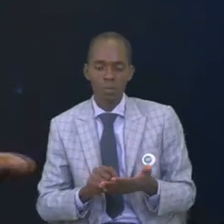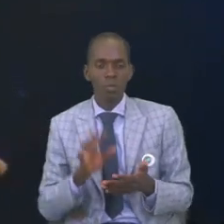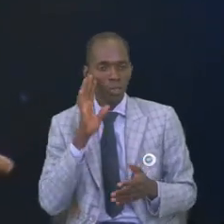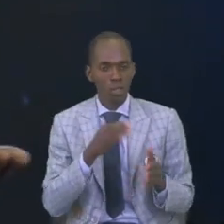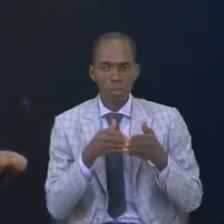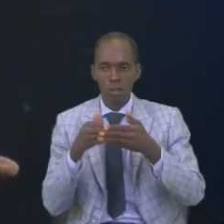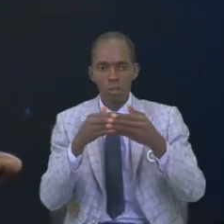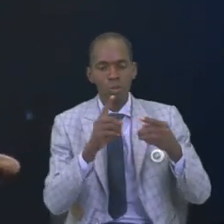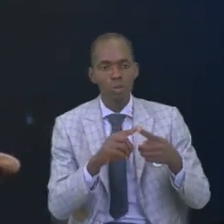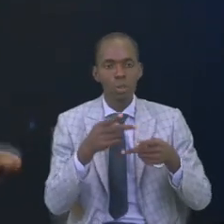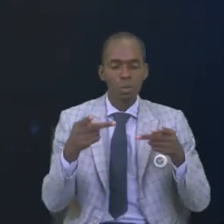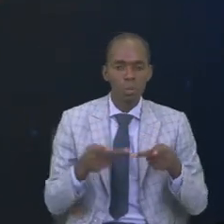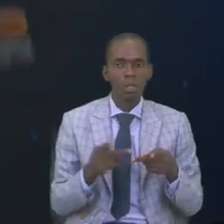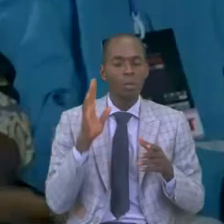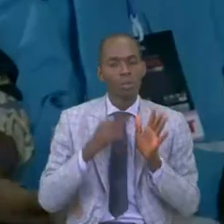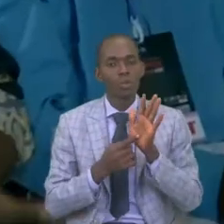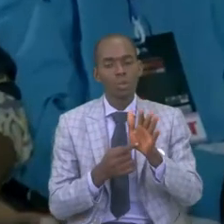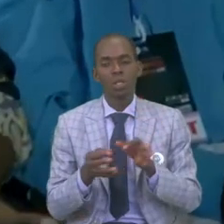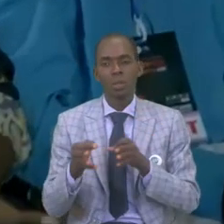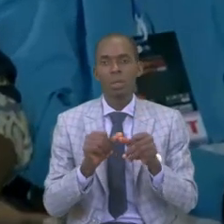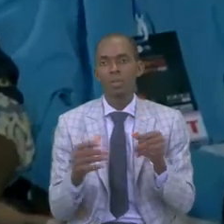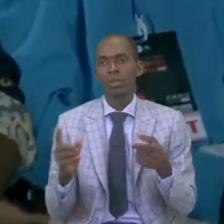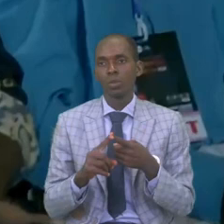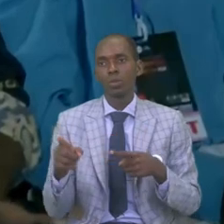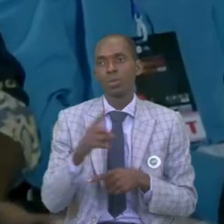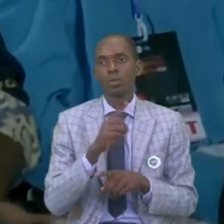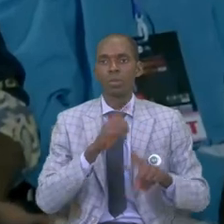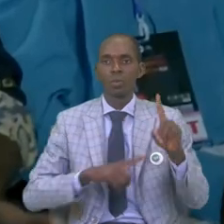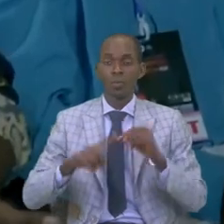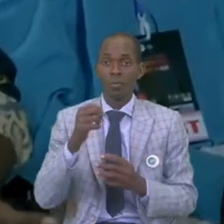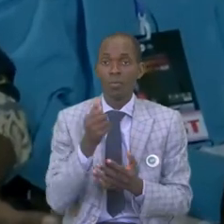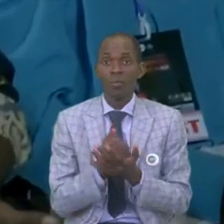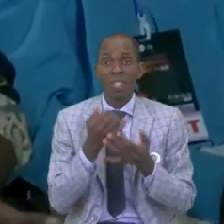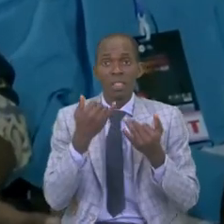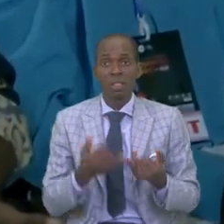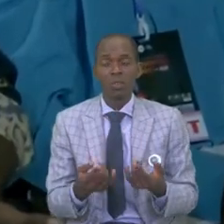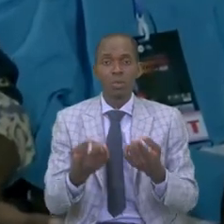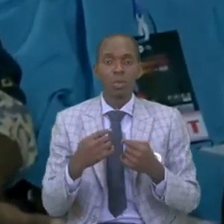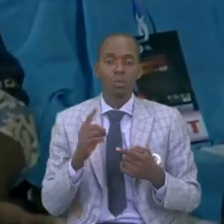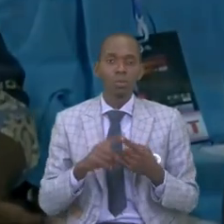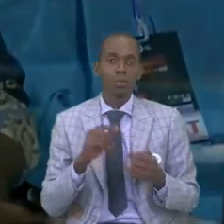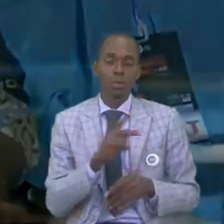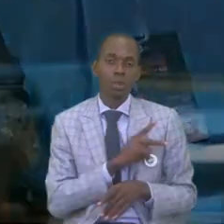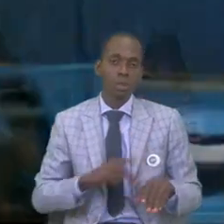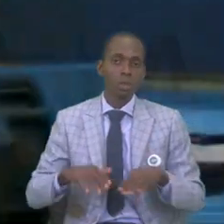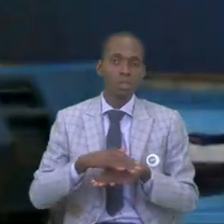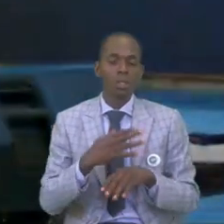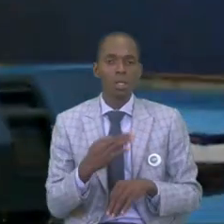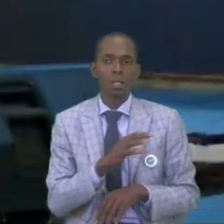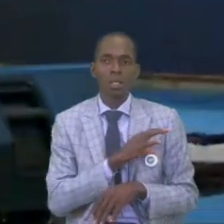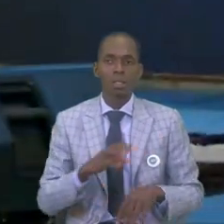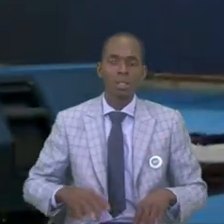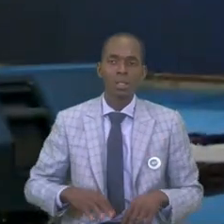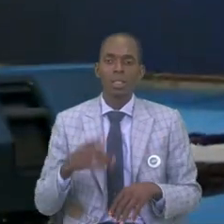to you. Give me a good amen. Now you come into the kingdom, and Christ, the